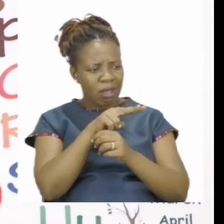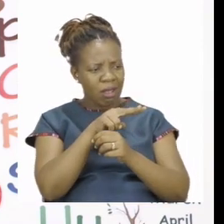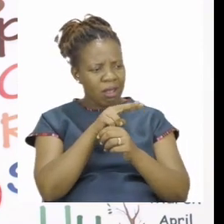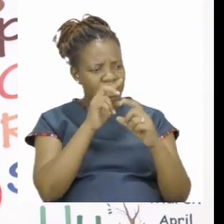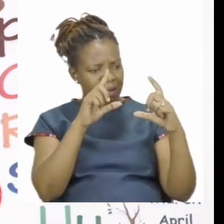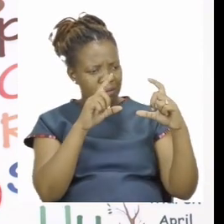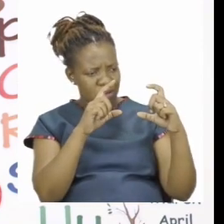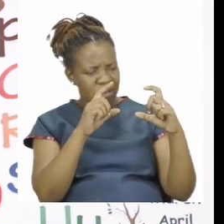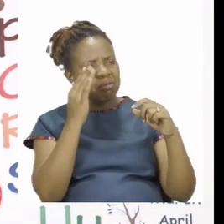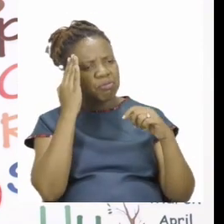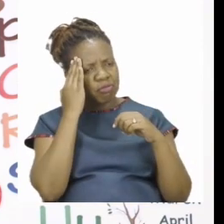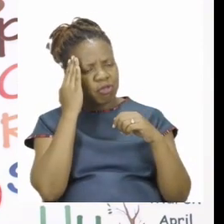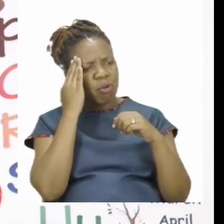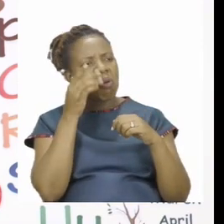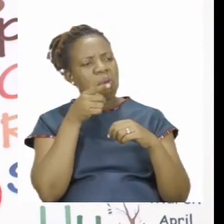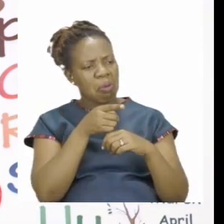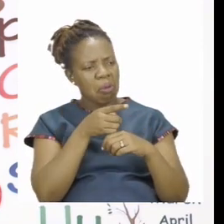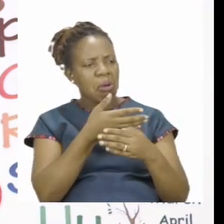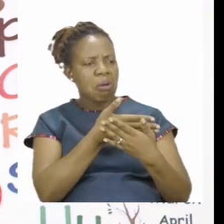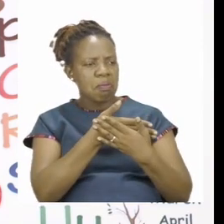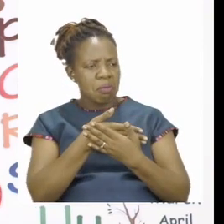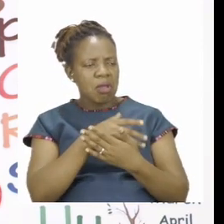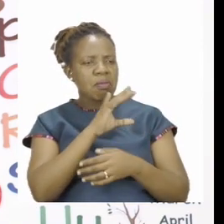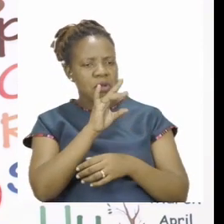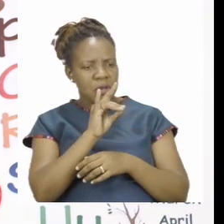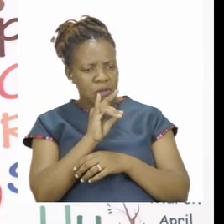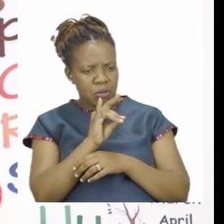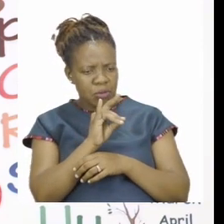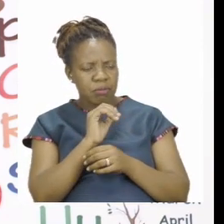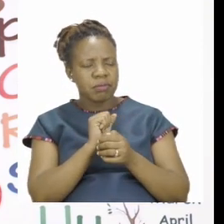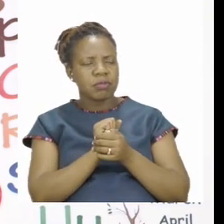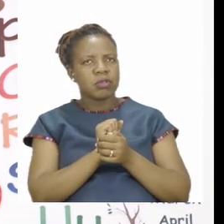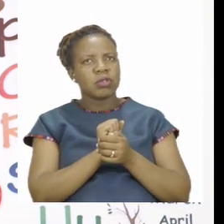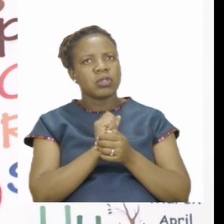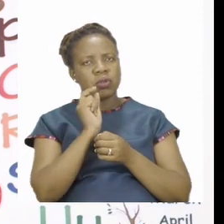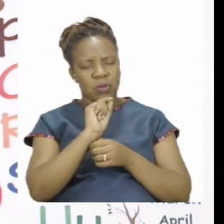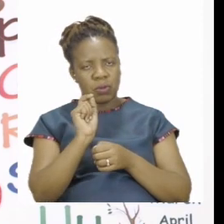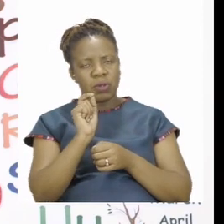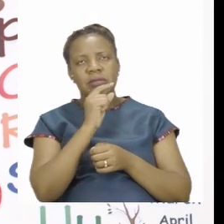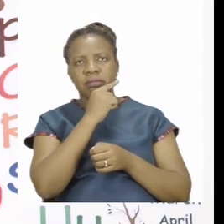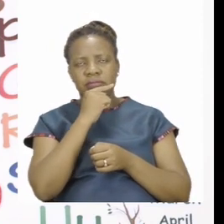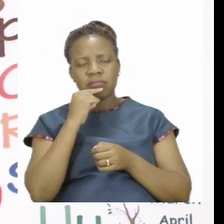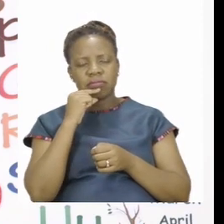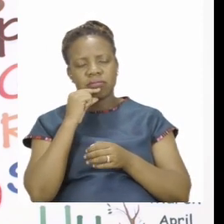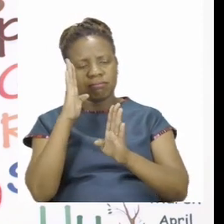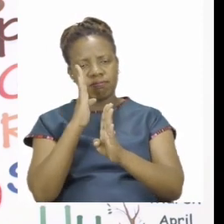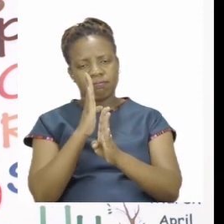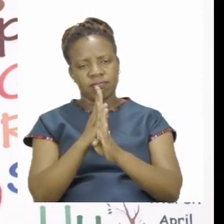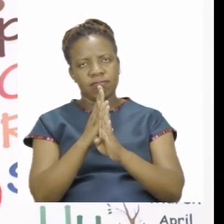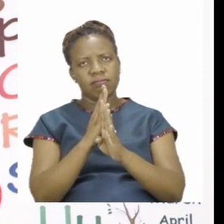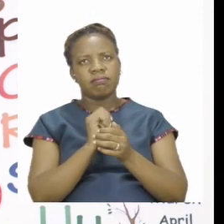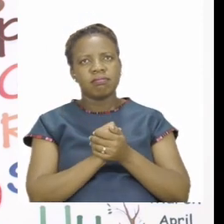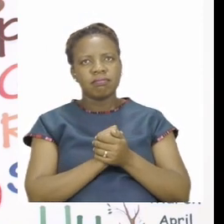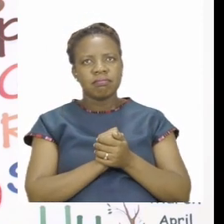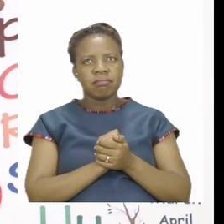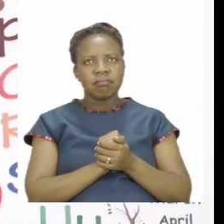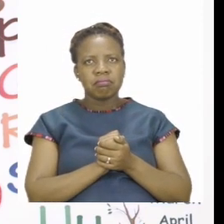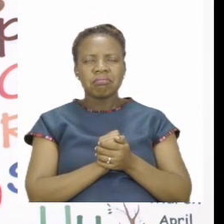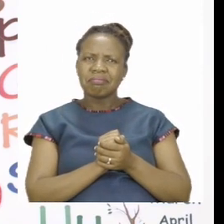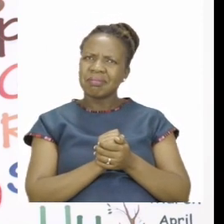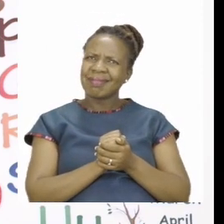After that, it's our job to now match the sound it makes to the name. Does a puppy meow?